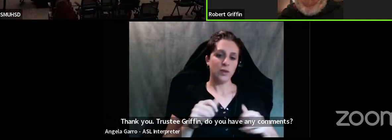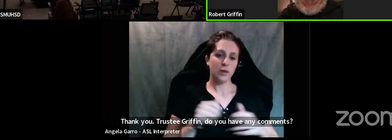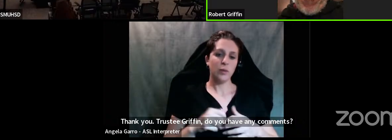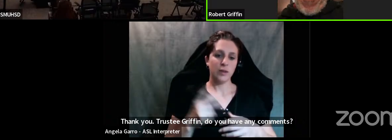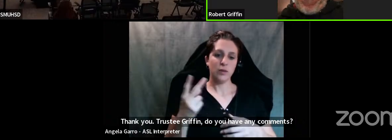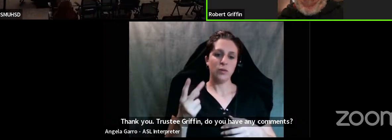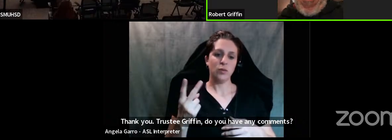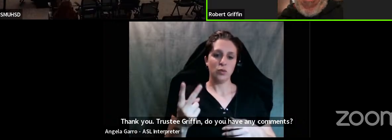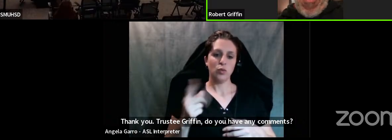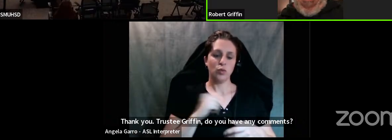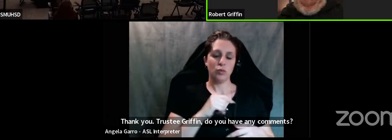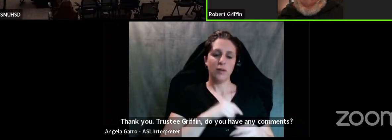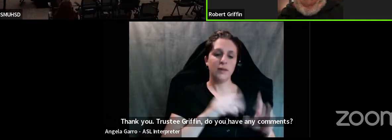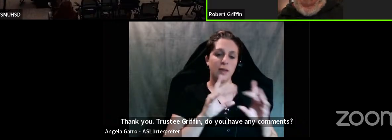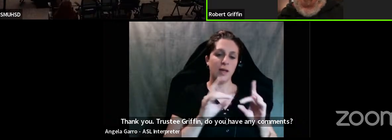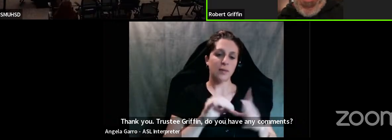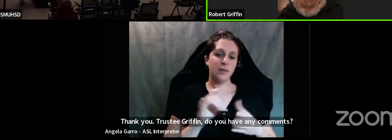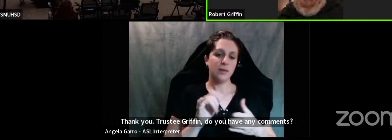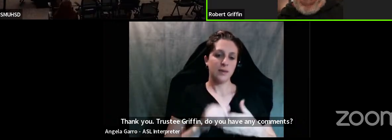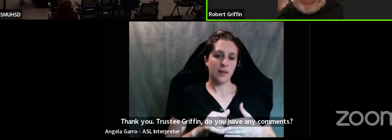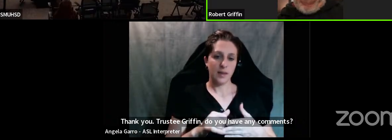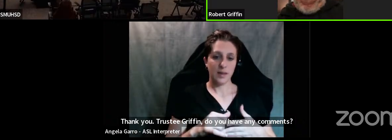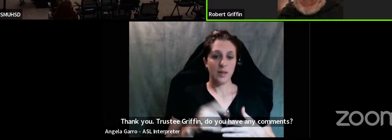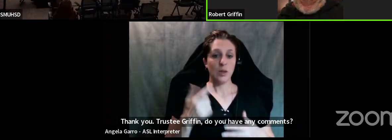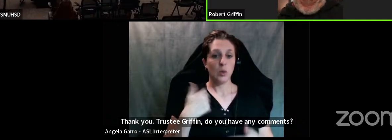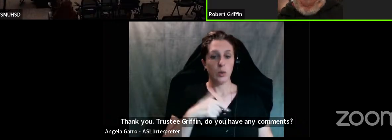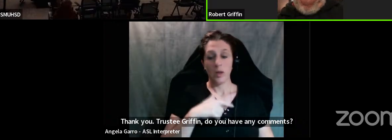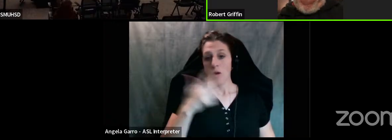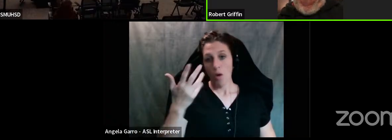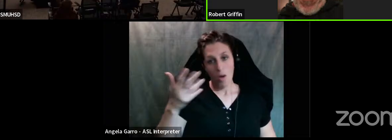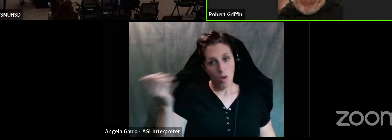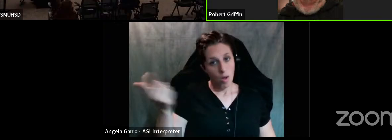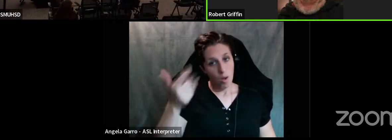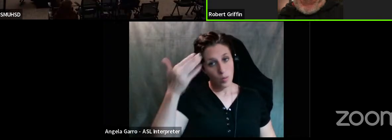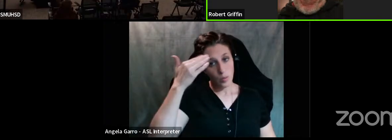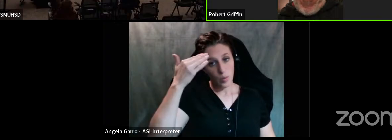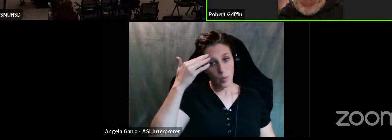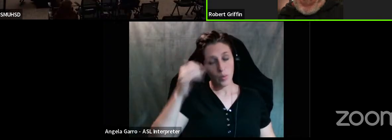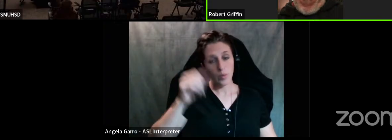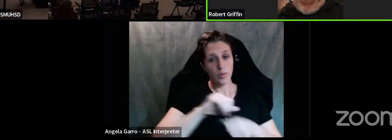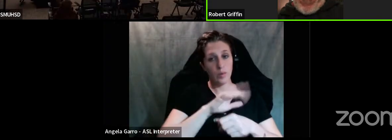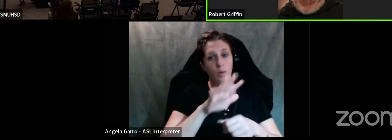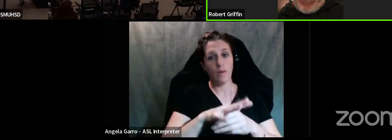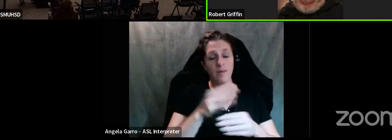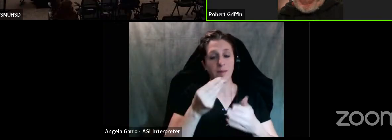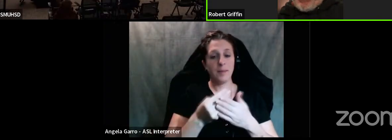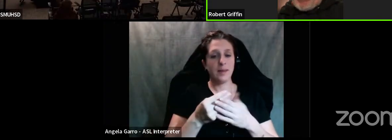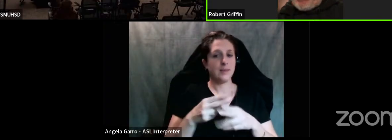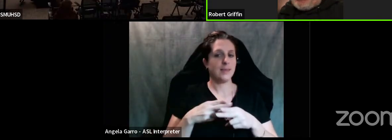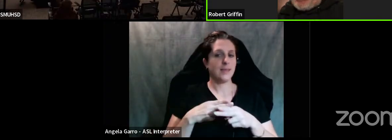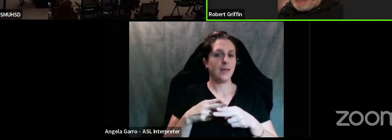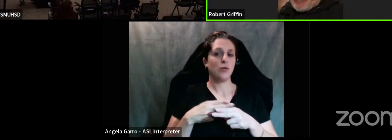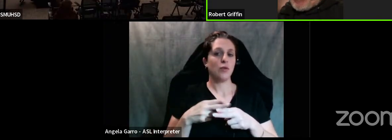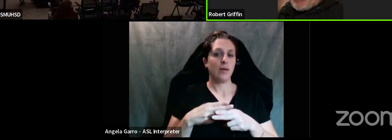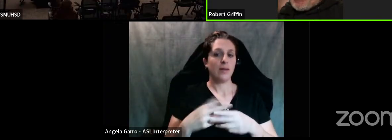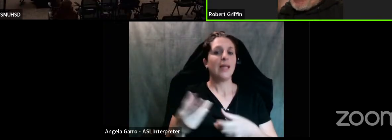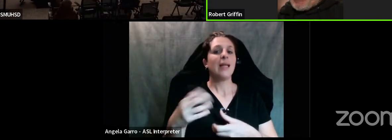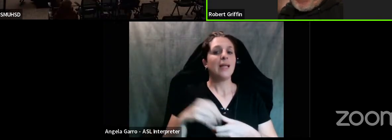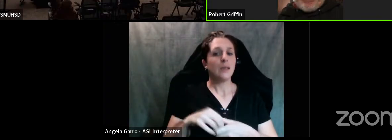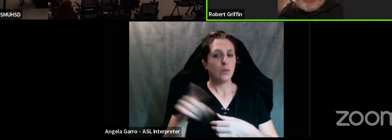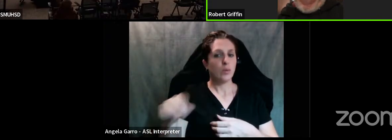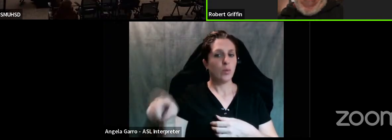trustee comments that we all knew that the COVID money was temporary money, including the people who